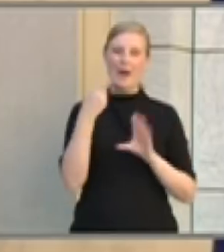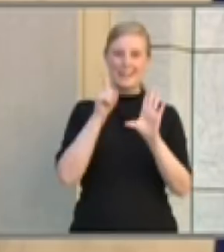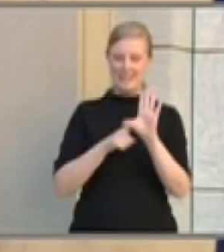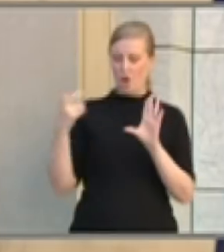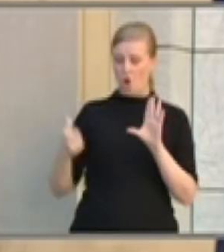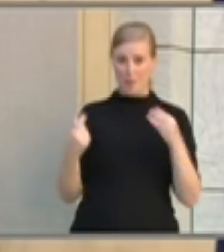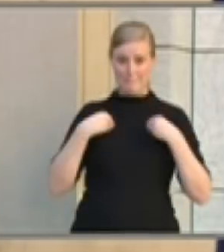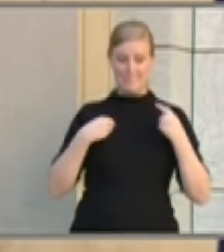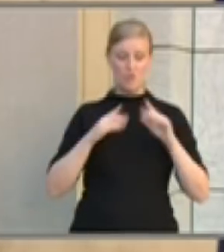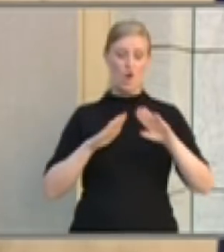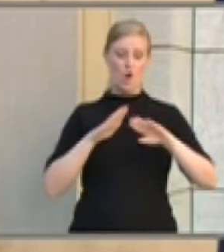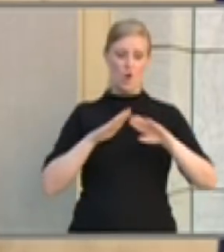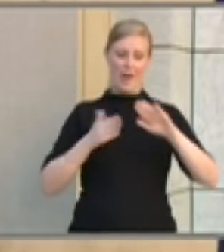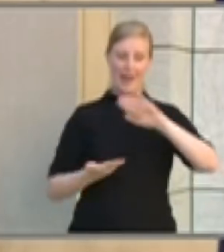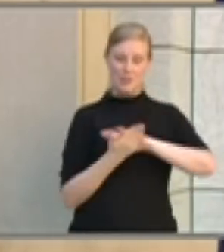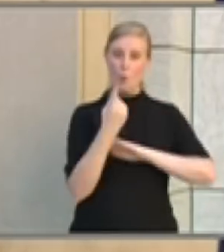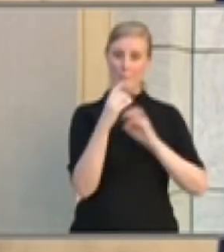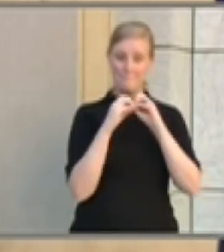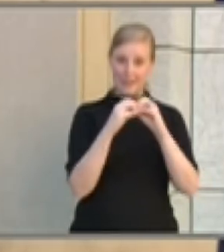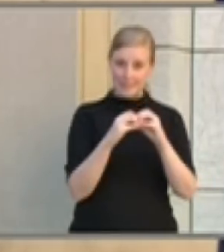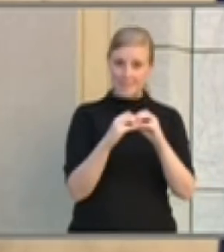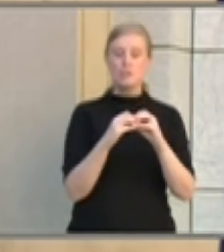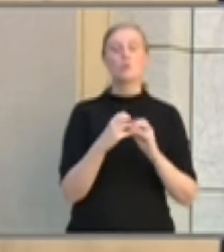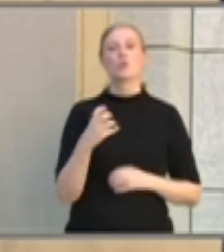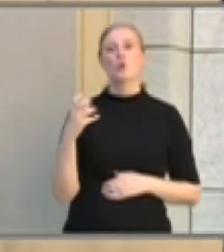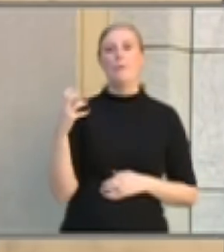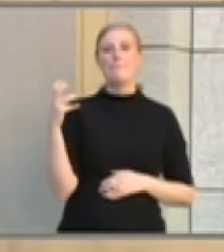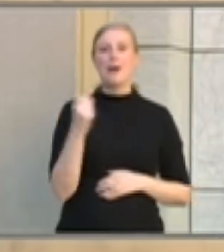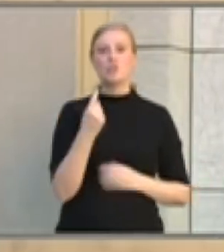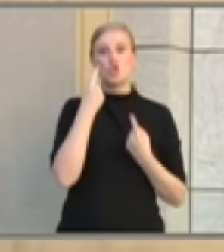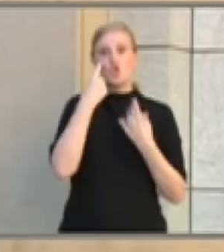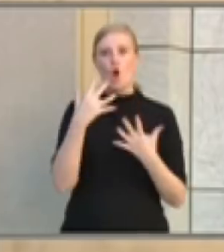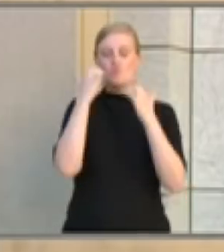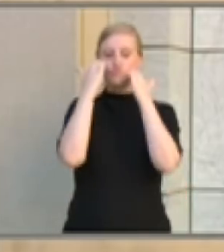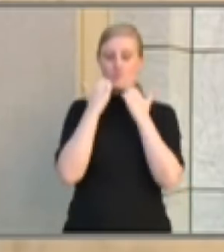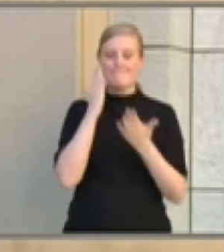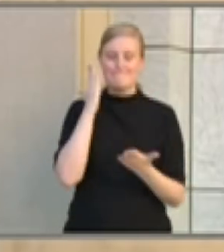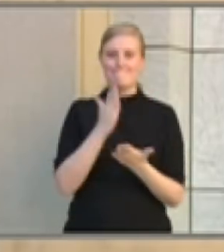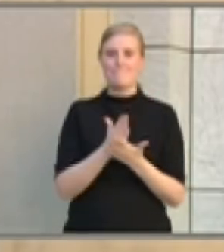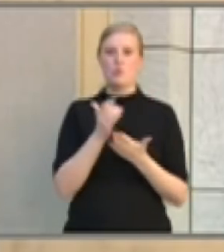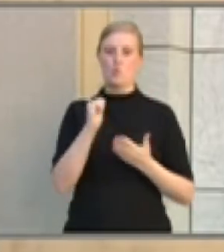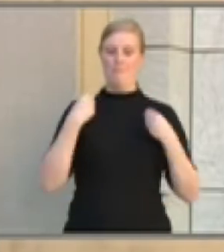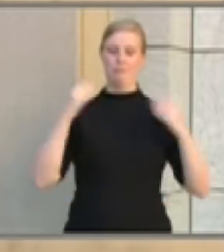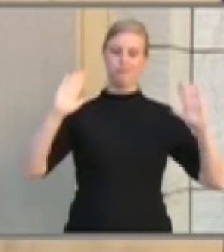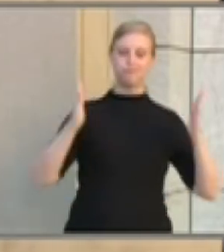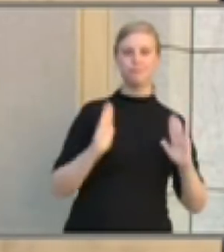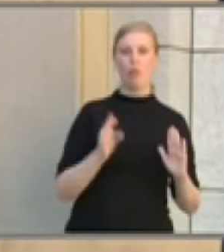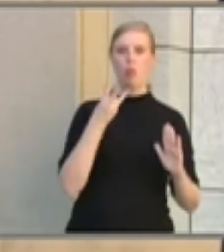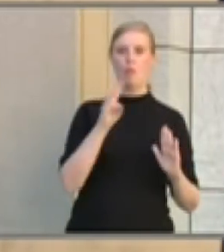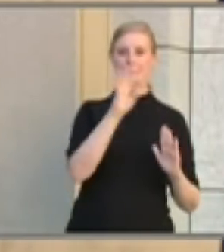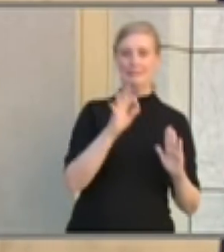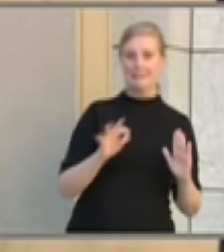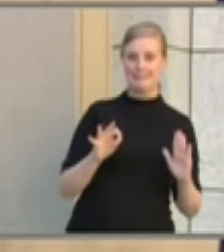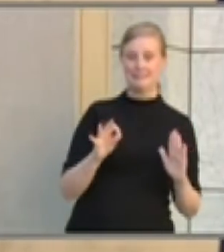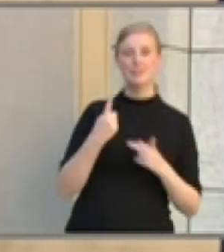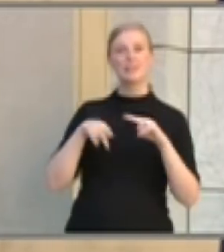by 50% or more. Our wage subsidy scheme for Australia is unlike those